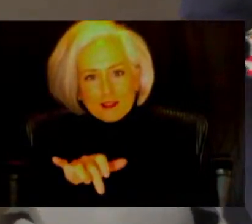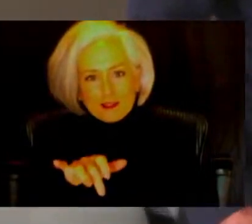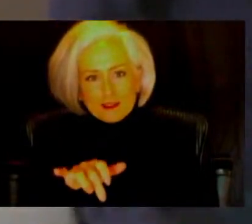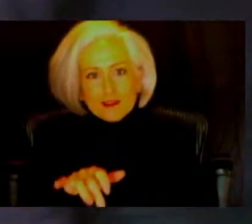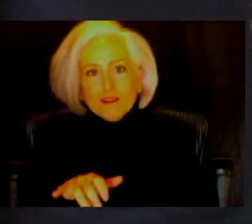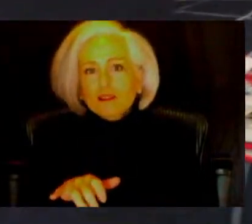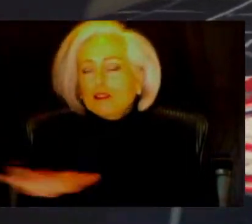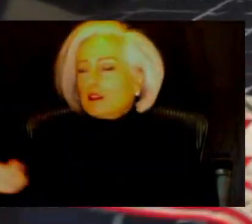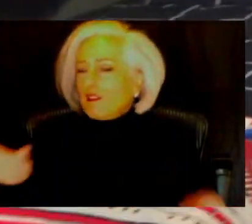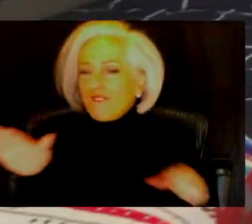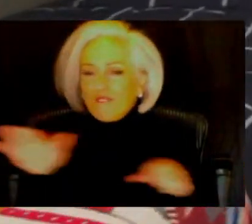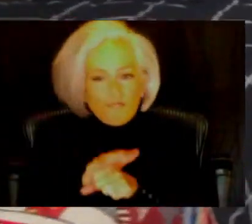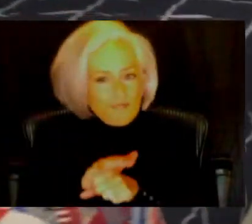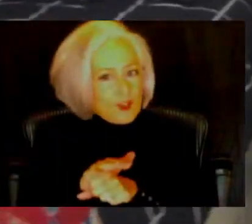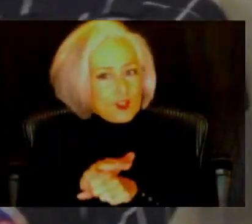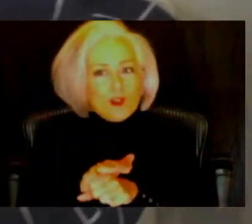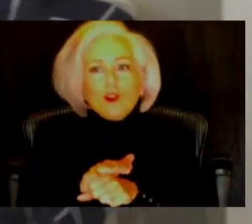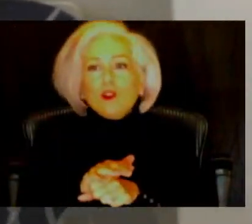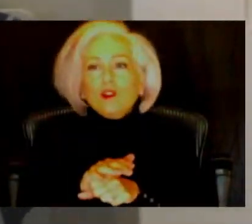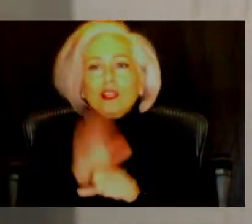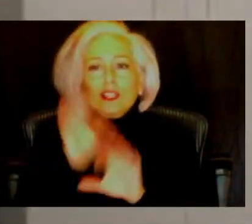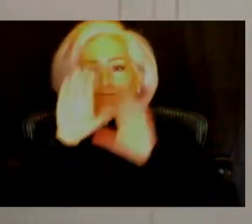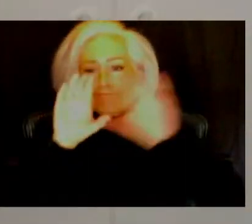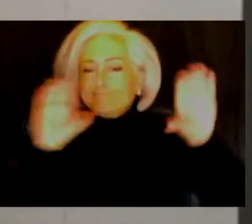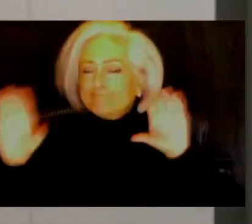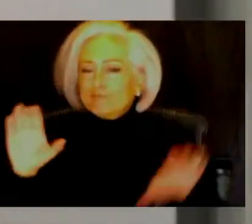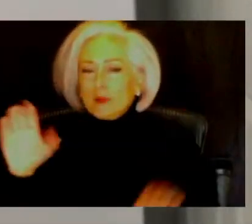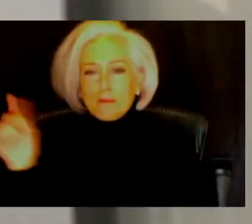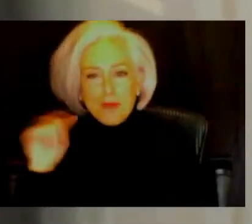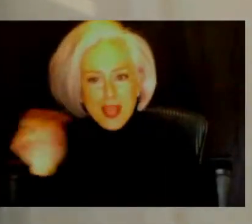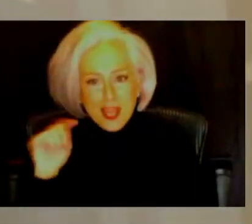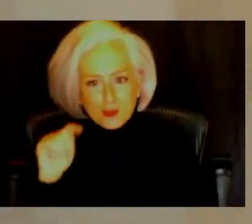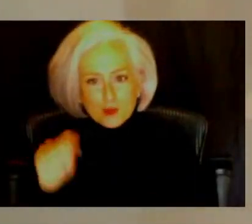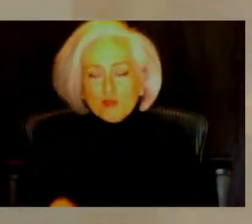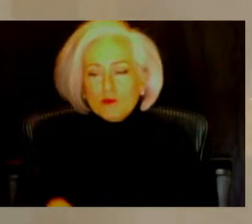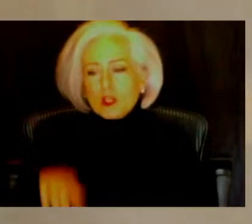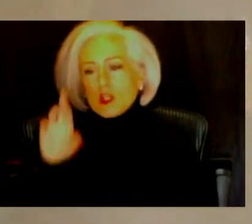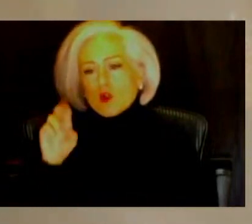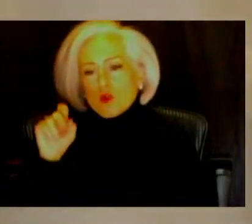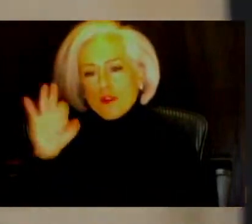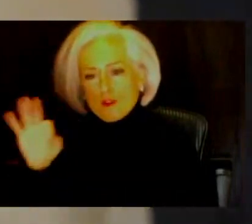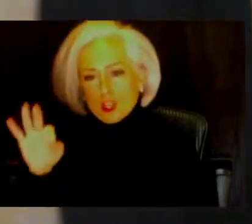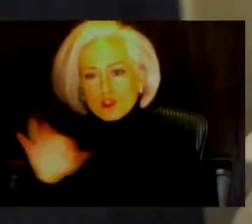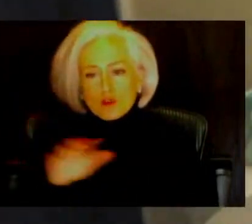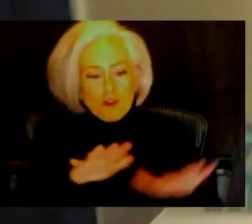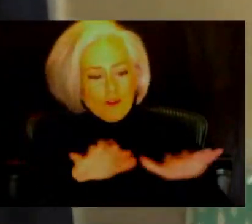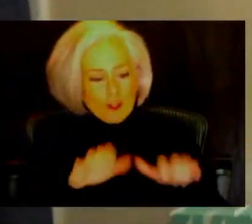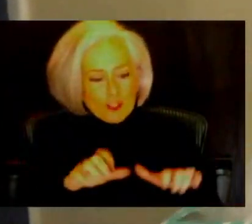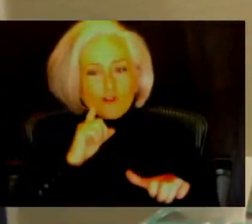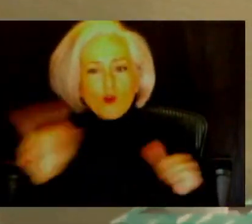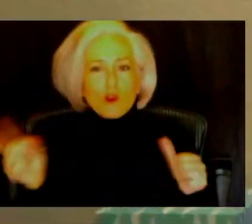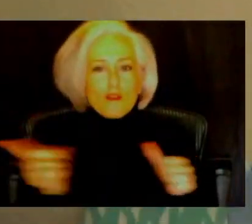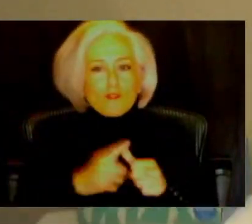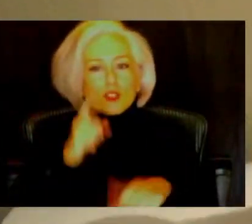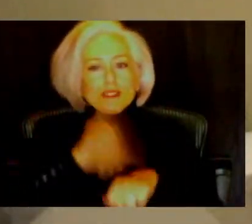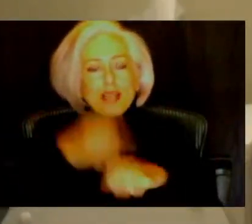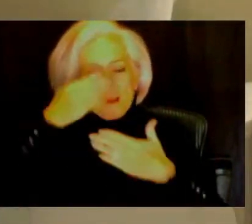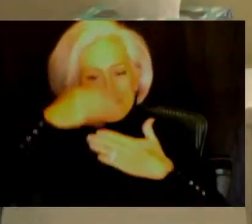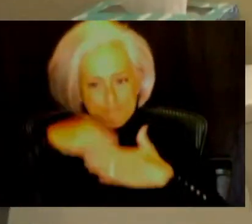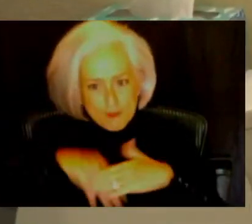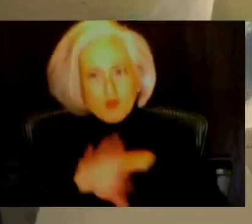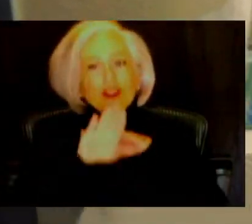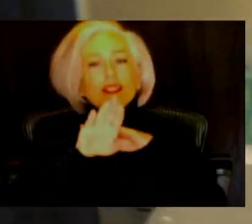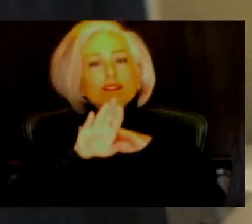Fully stocked bathroom. We stock a refrigerator, a freezer for their initial move in, and